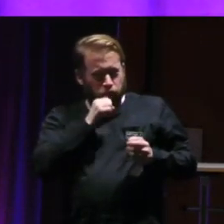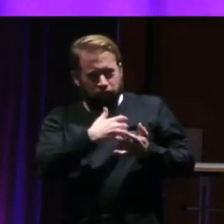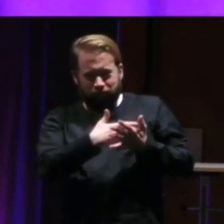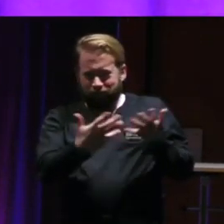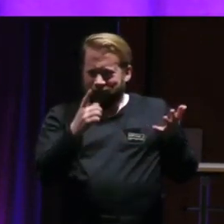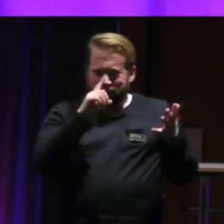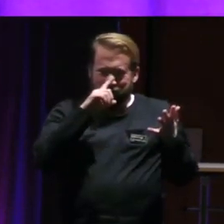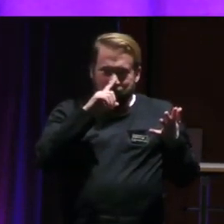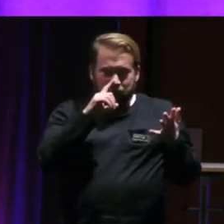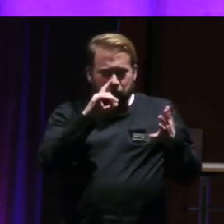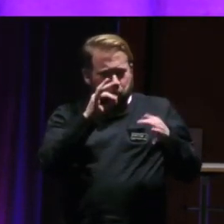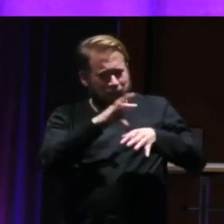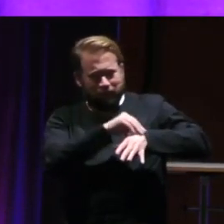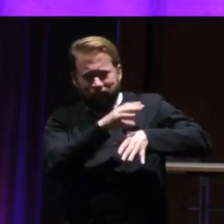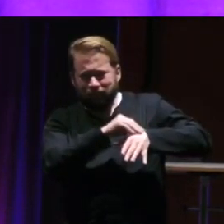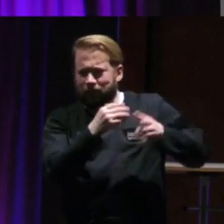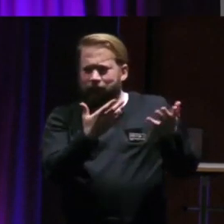the song is about?